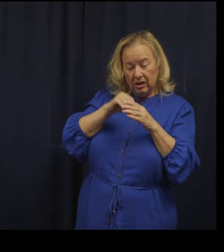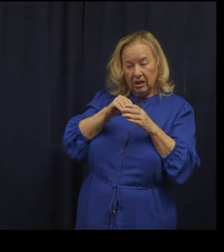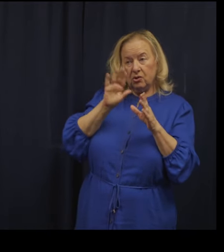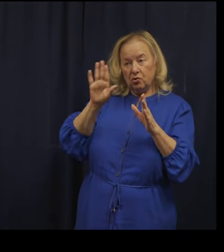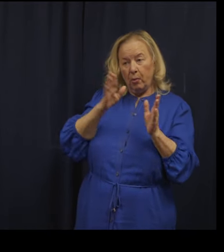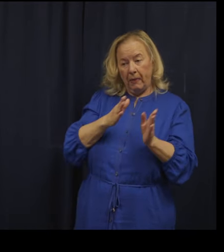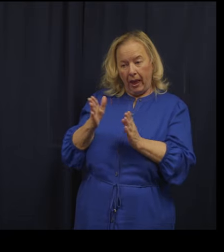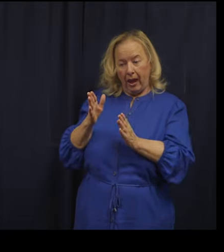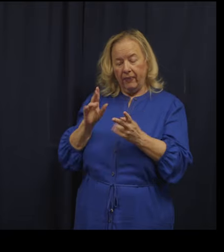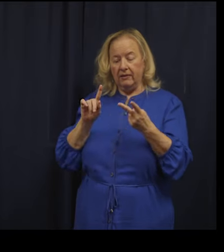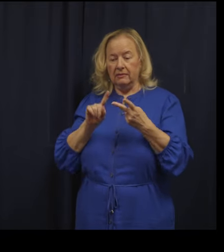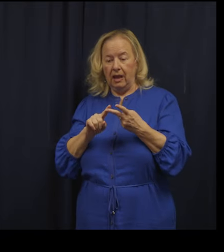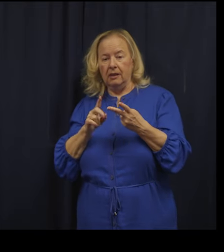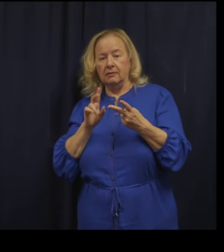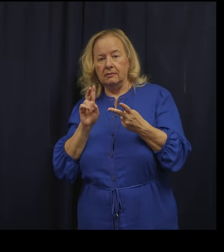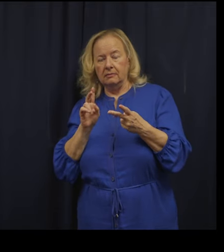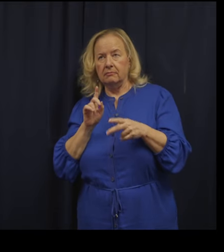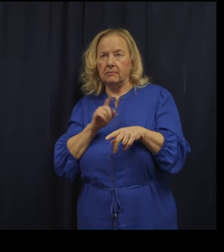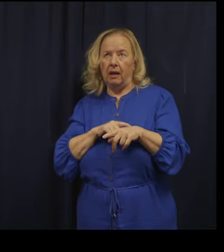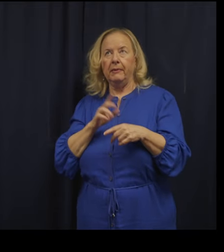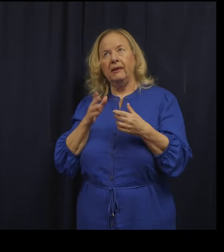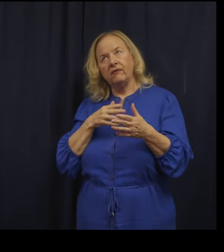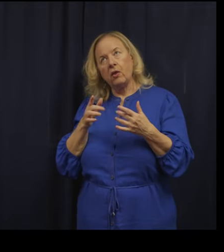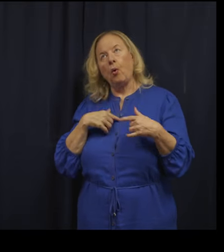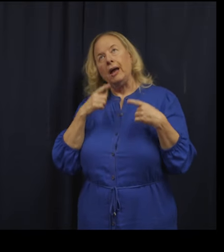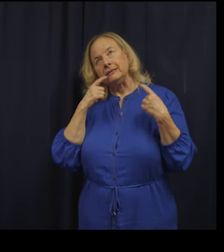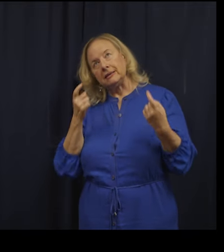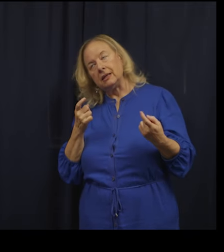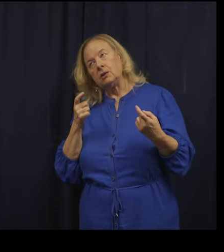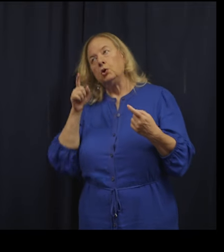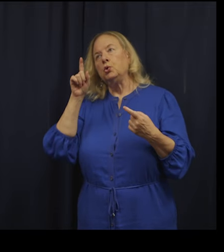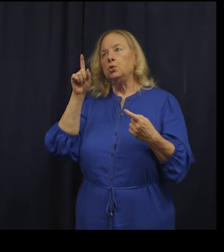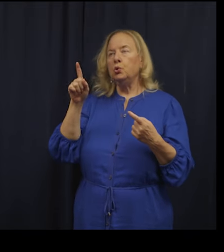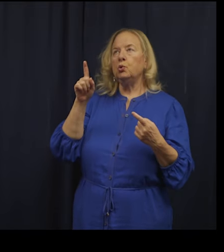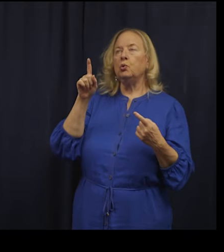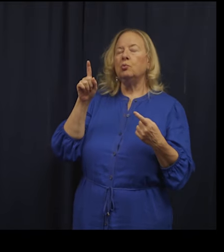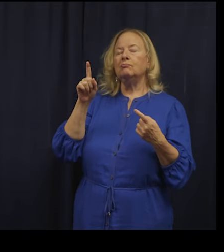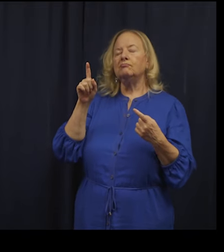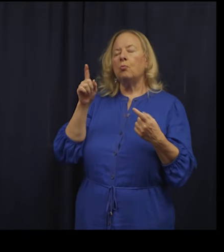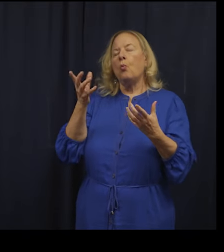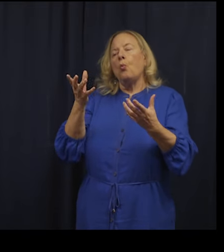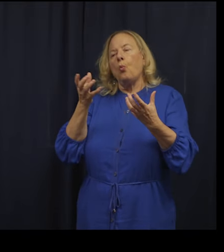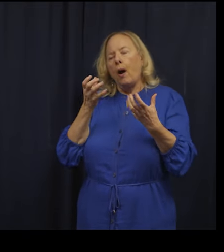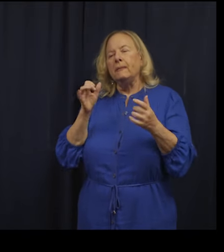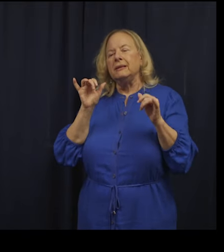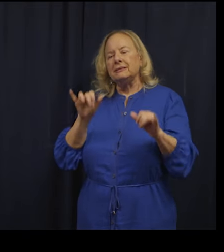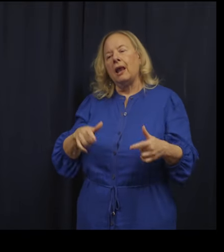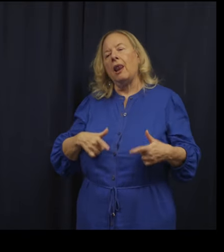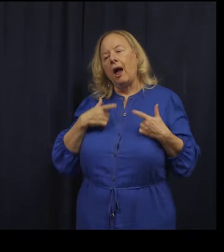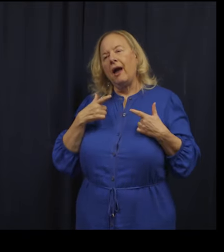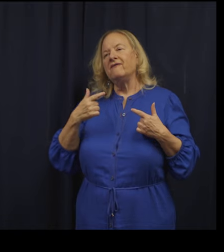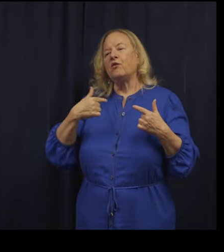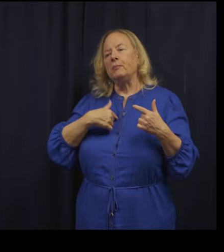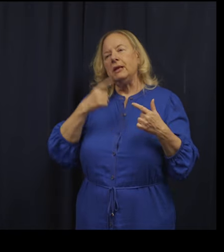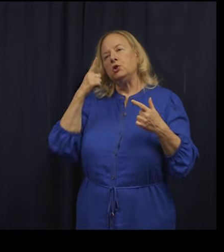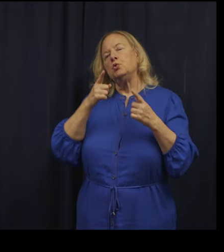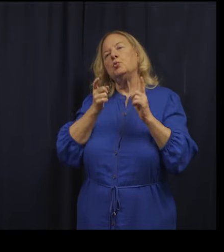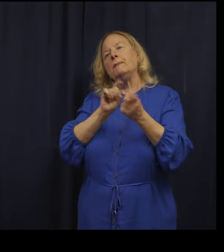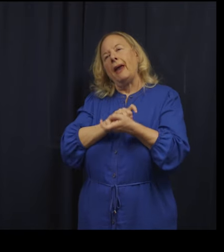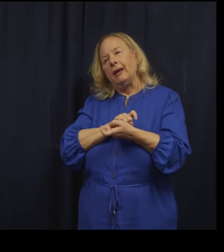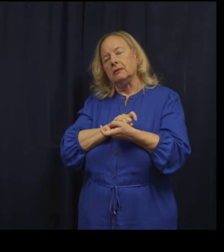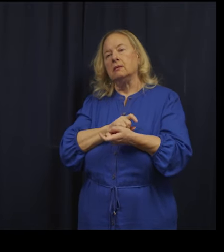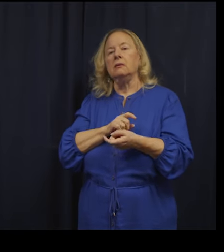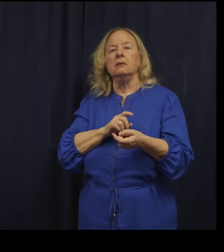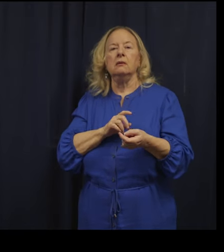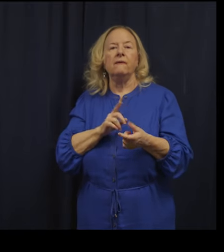the second time is like, even though I've sinned, you will me to remain alive that I might repent. Wow.